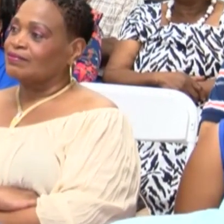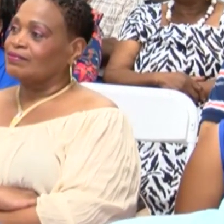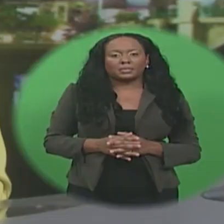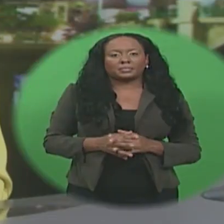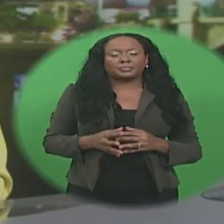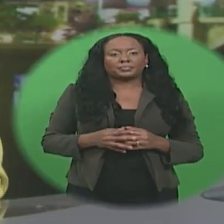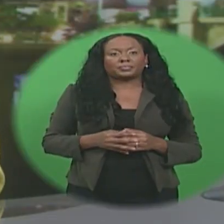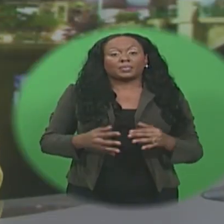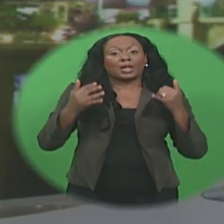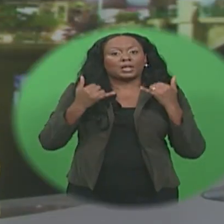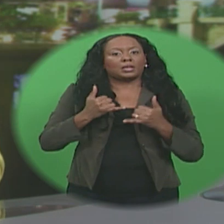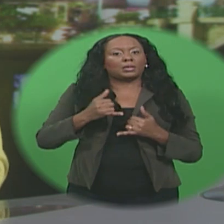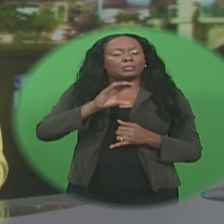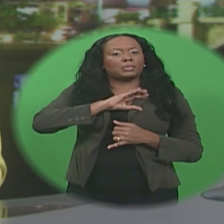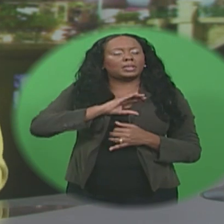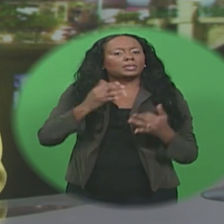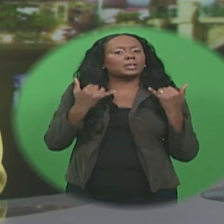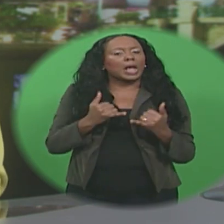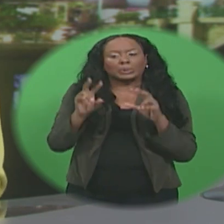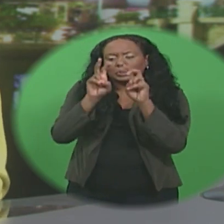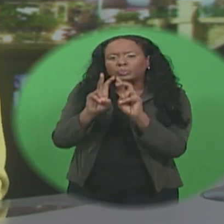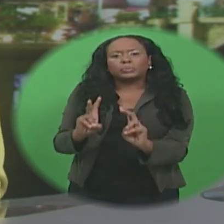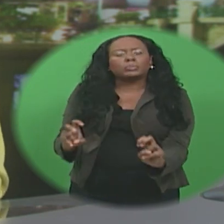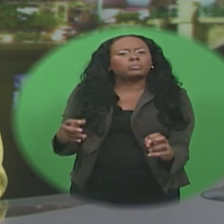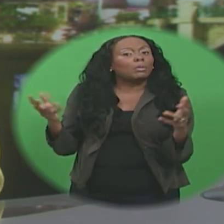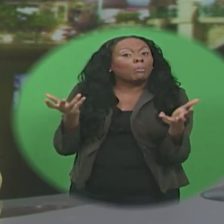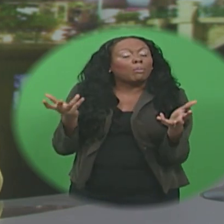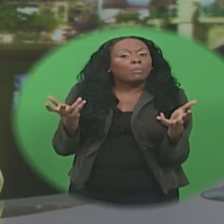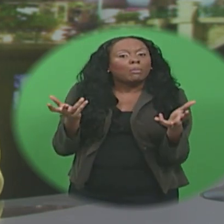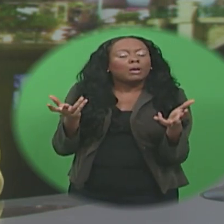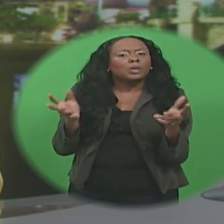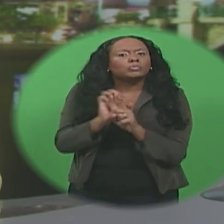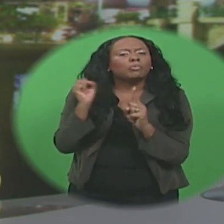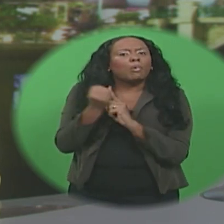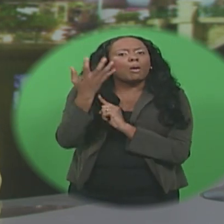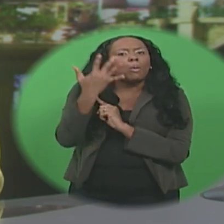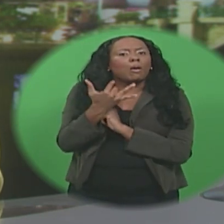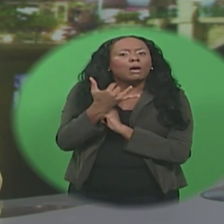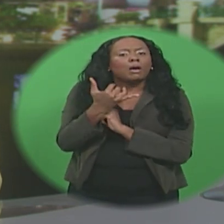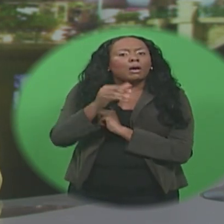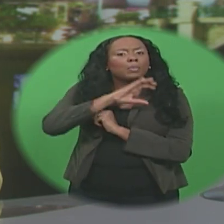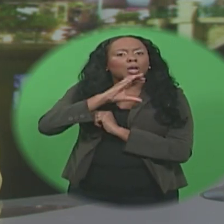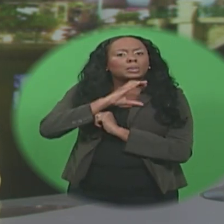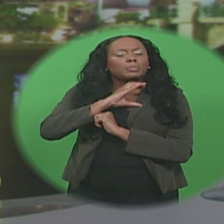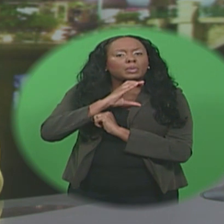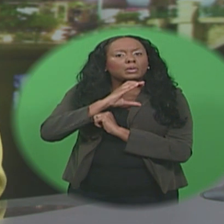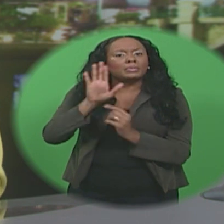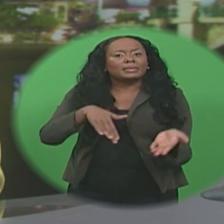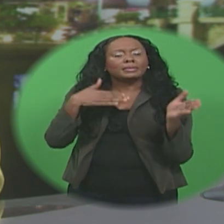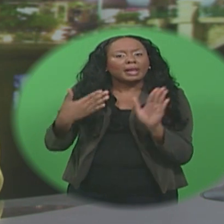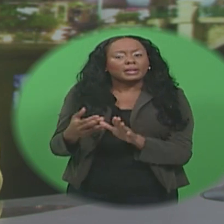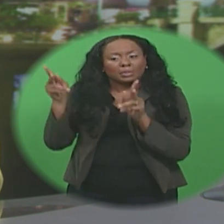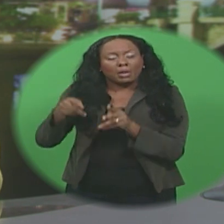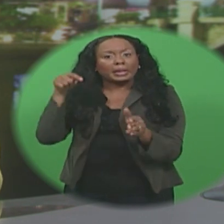CBC News. Kishmar, thanks. Well, lawmen are tonight investigating the circumstances that led to the death of one of their own.